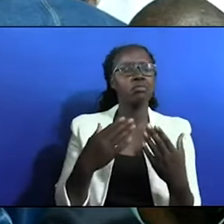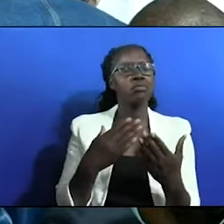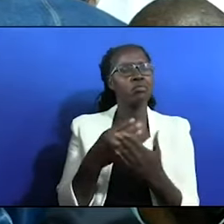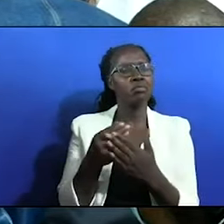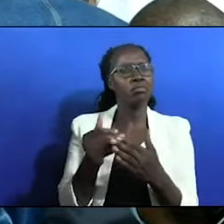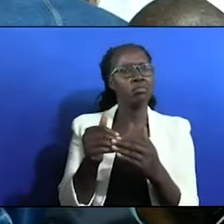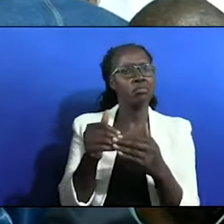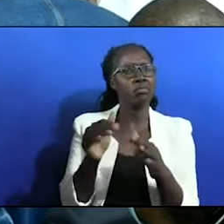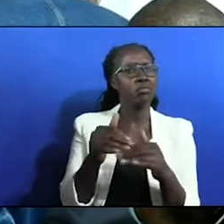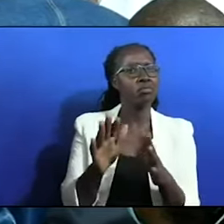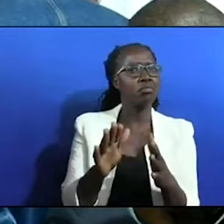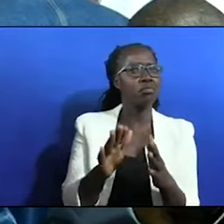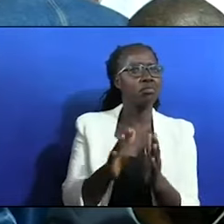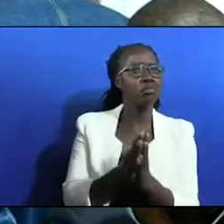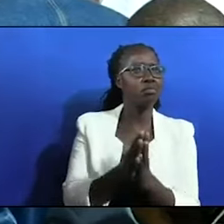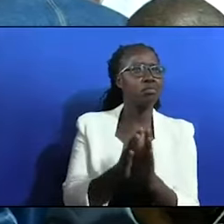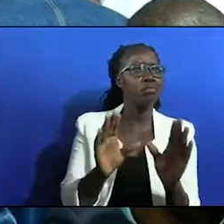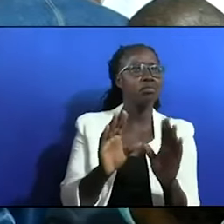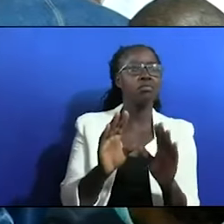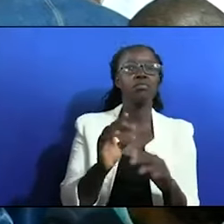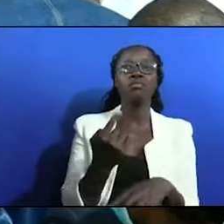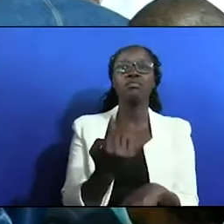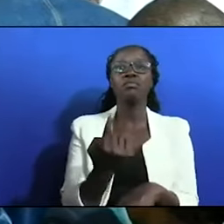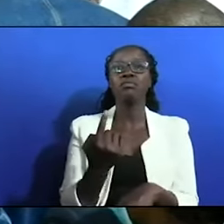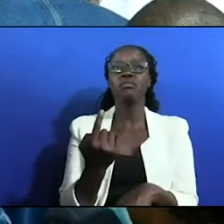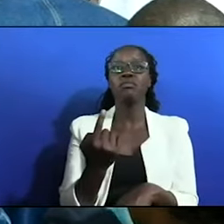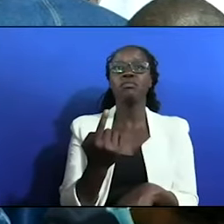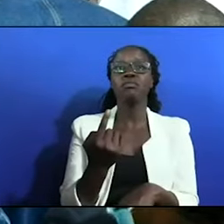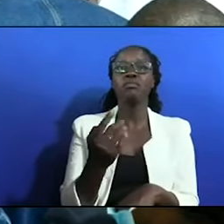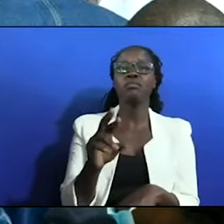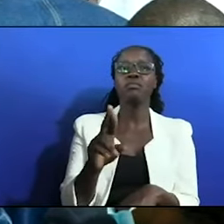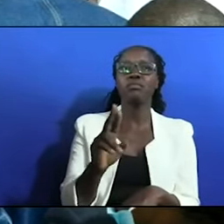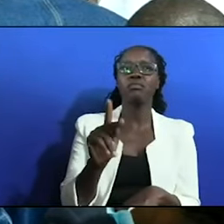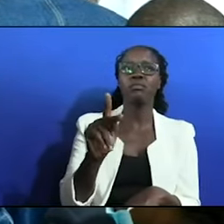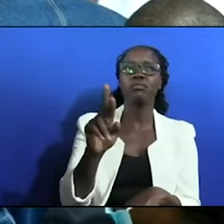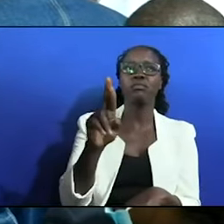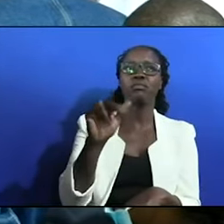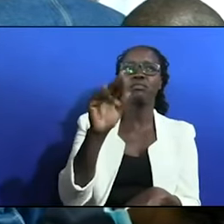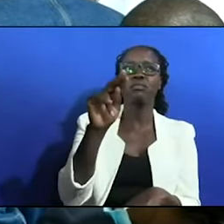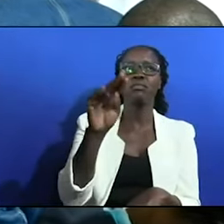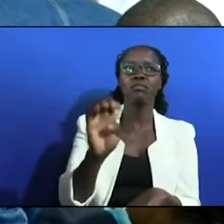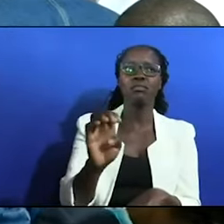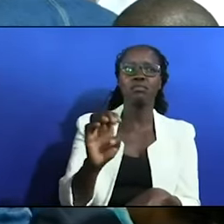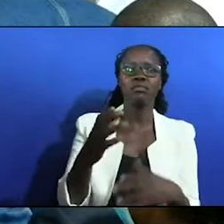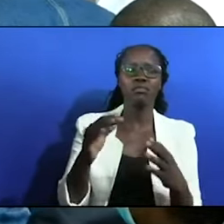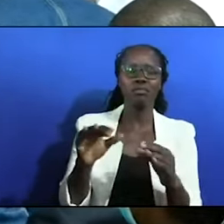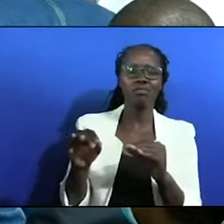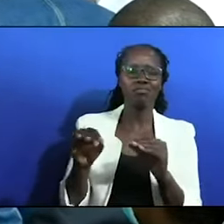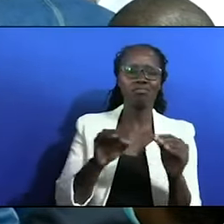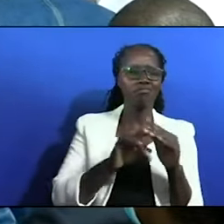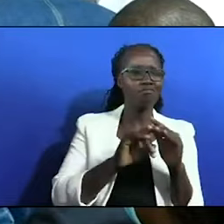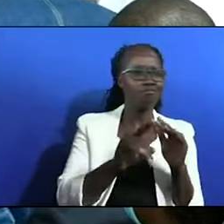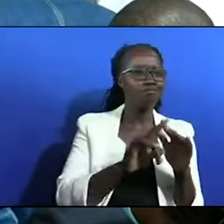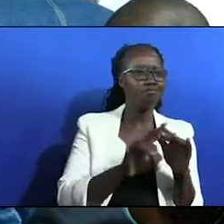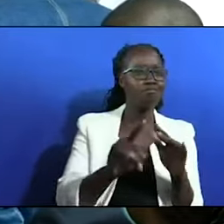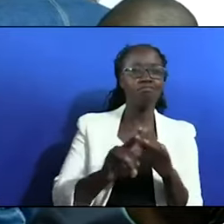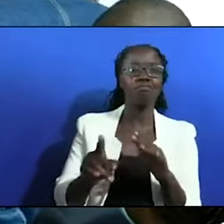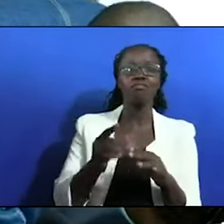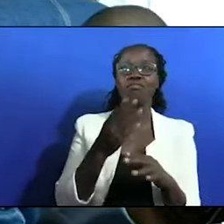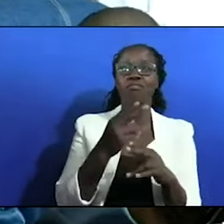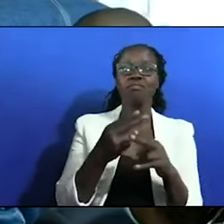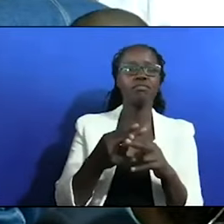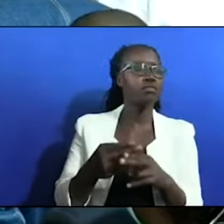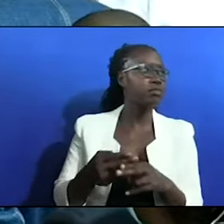money. Look at Ukraine, the war in Ukraine, in Russia and Ukraine. People who owned fleets. There's a man